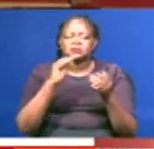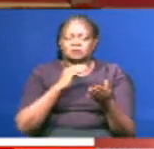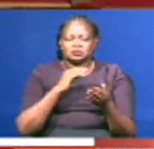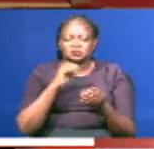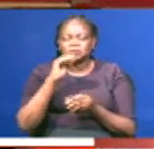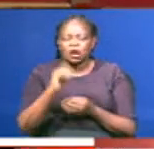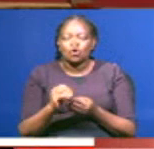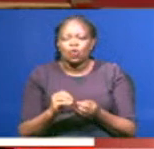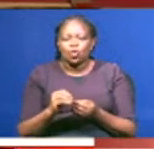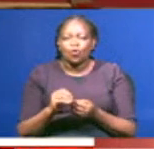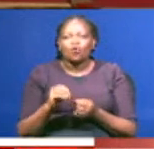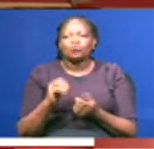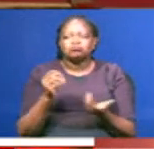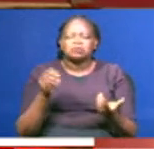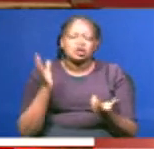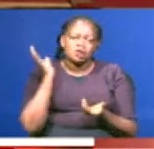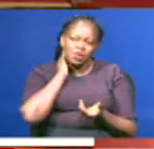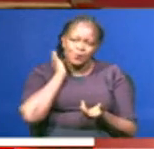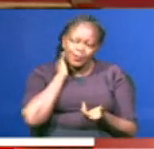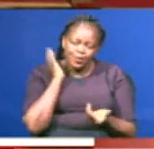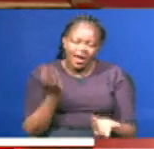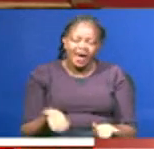on Saturday, March